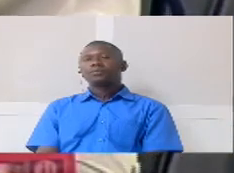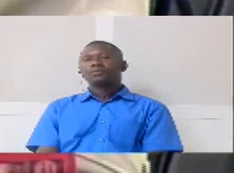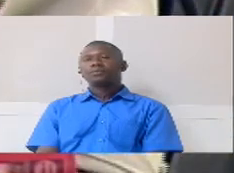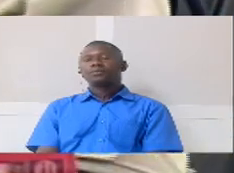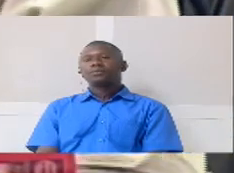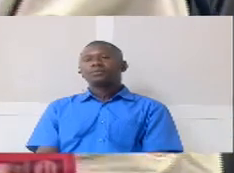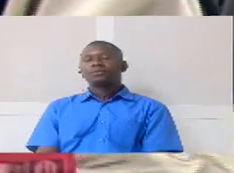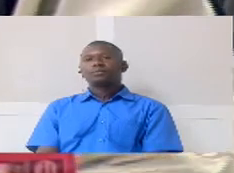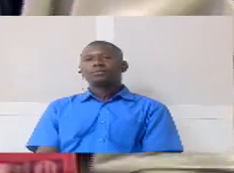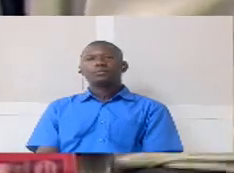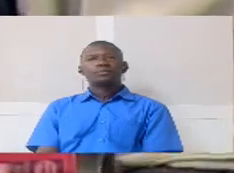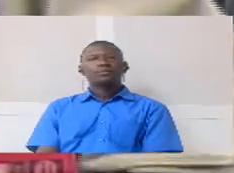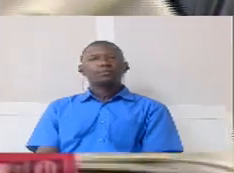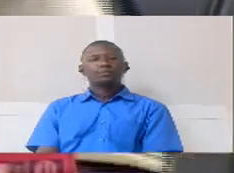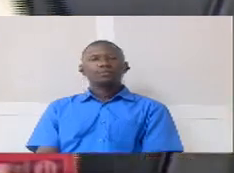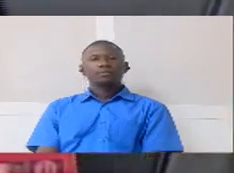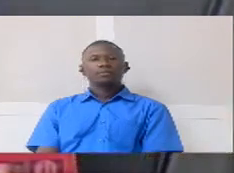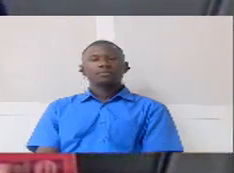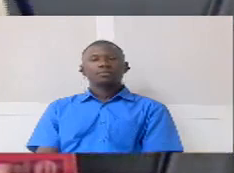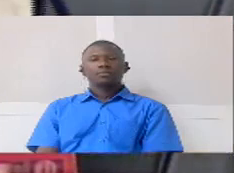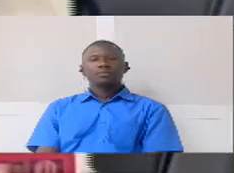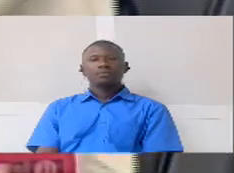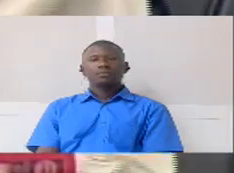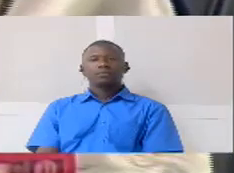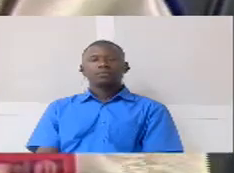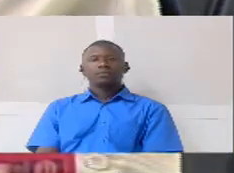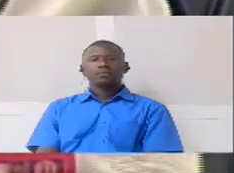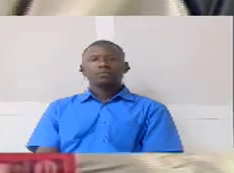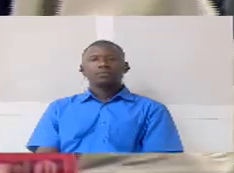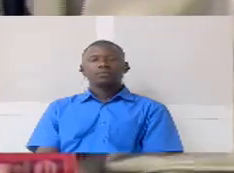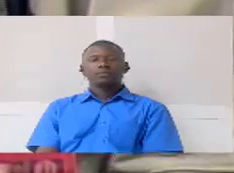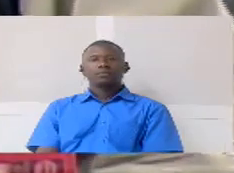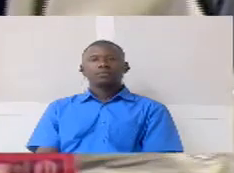molmi bege masayagel non kafa ko wolbe ma ta jawolete non that could have been kana